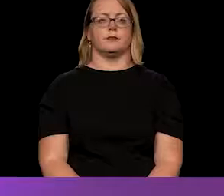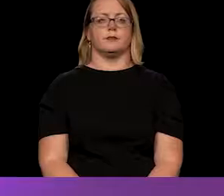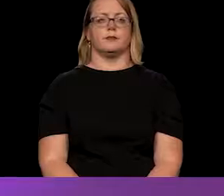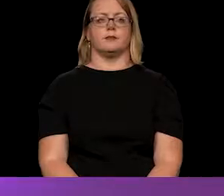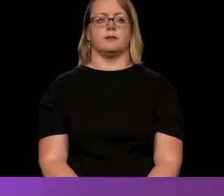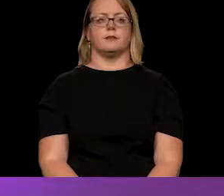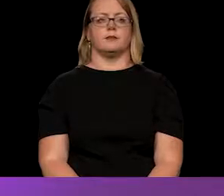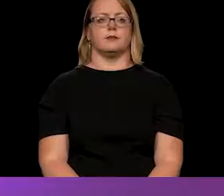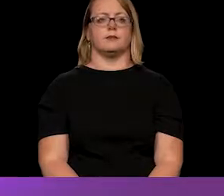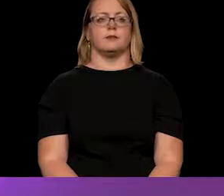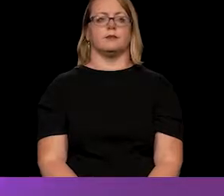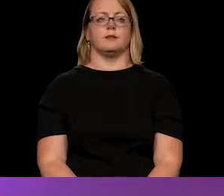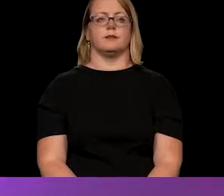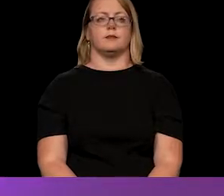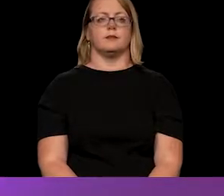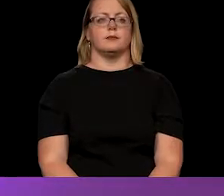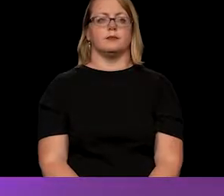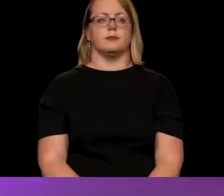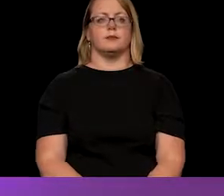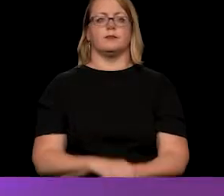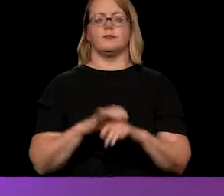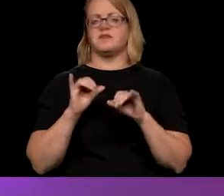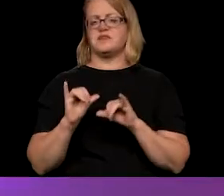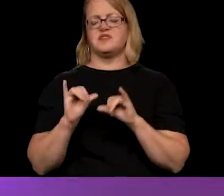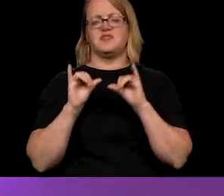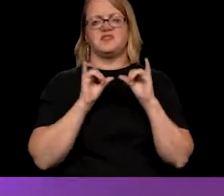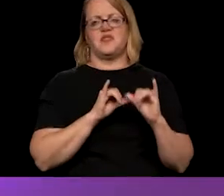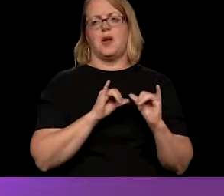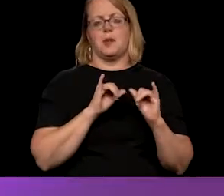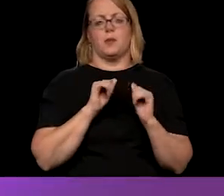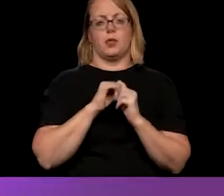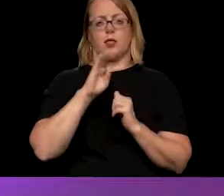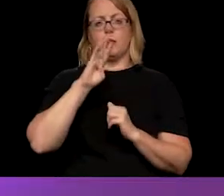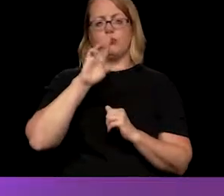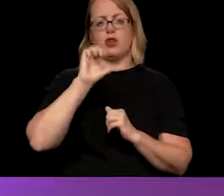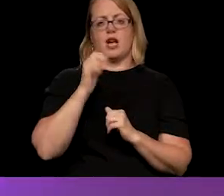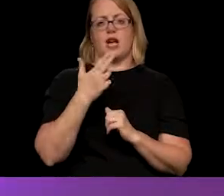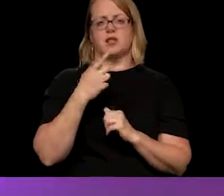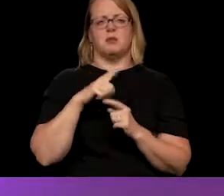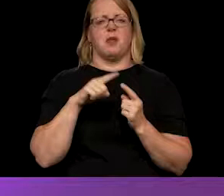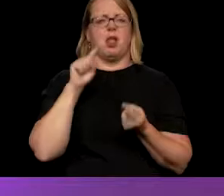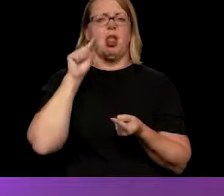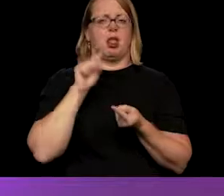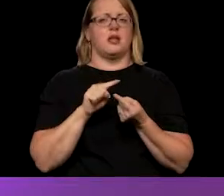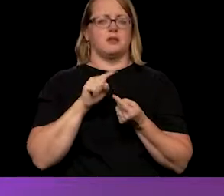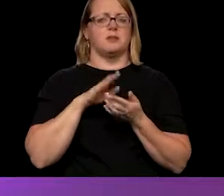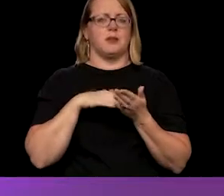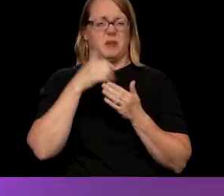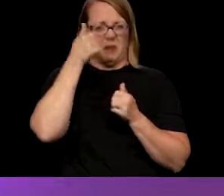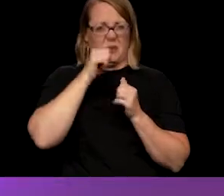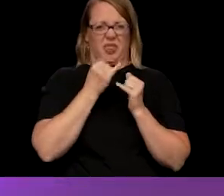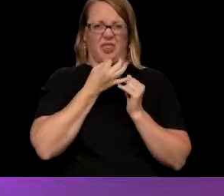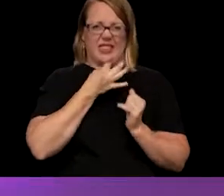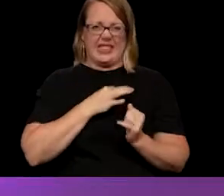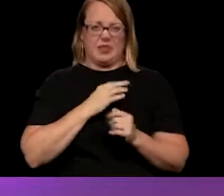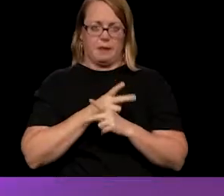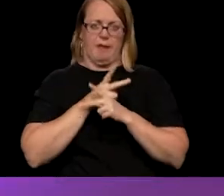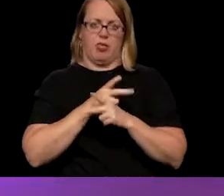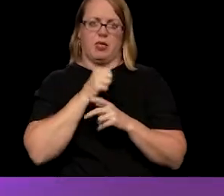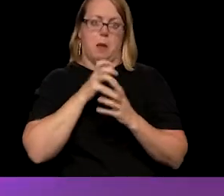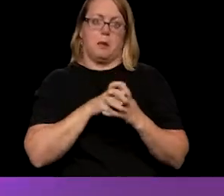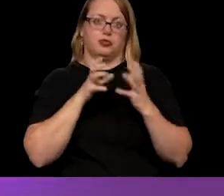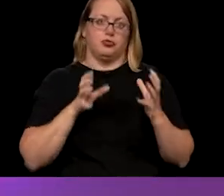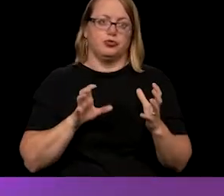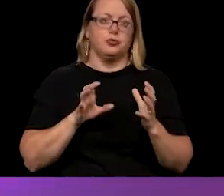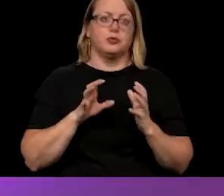you're going to do the same thing for the branches. Just be mindful that they're much skinnier. So you might not need to do all of them, but just put a